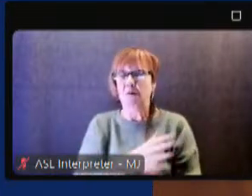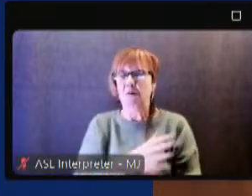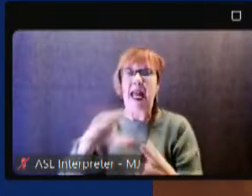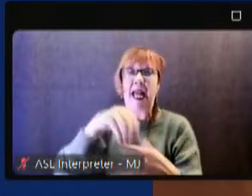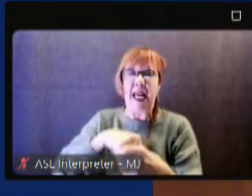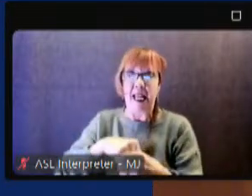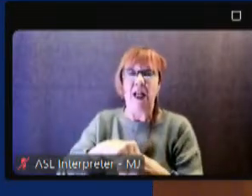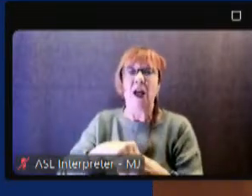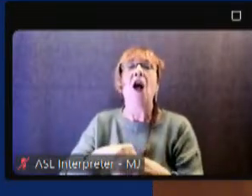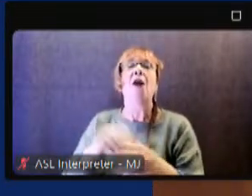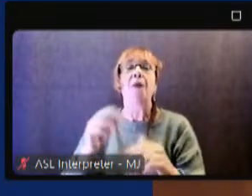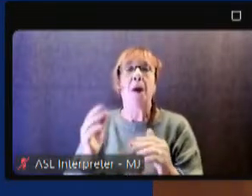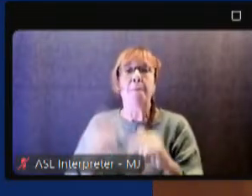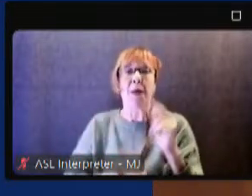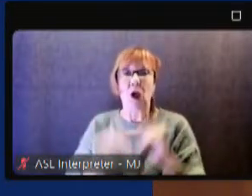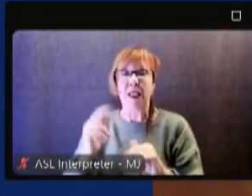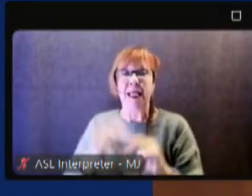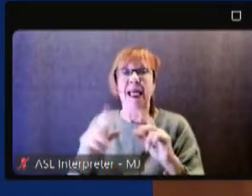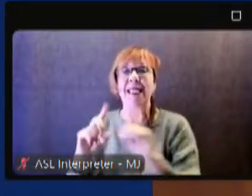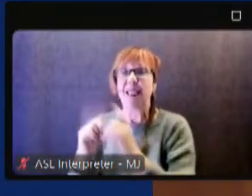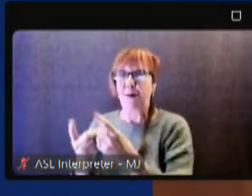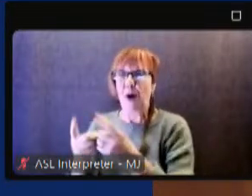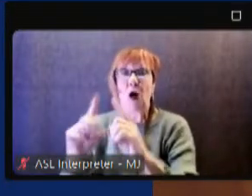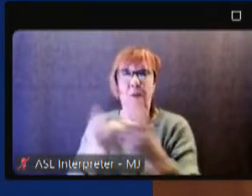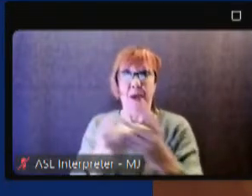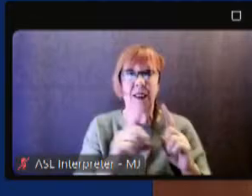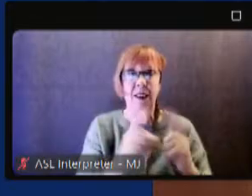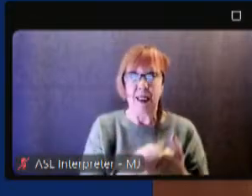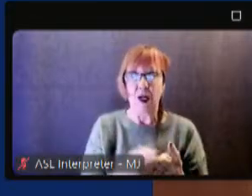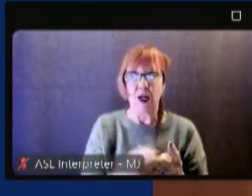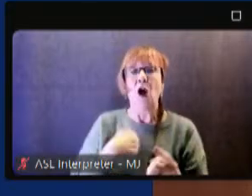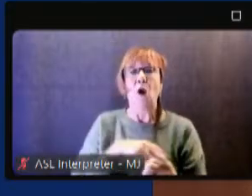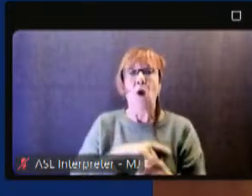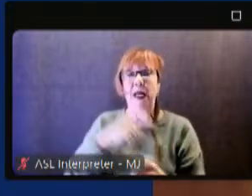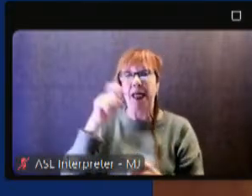Altadena deserves a rebuilding process that reflects the urgency of